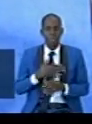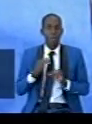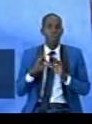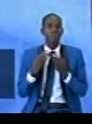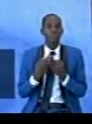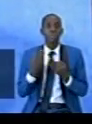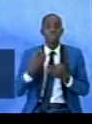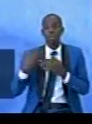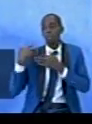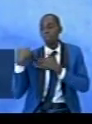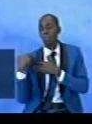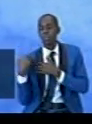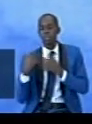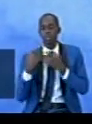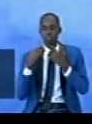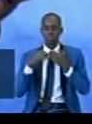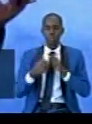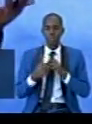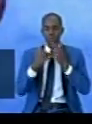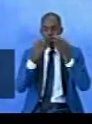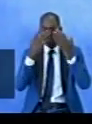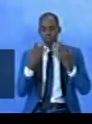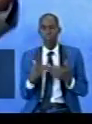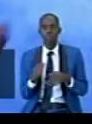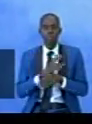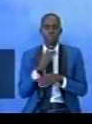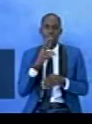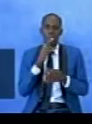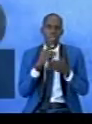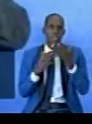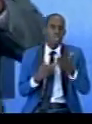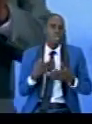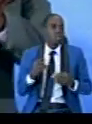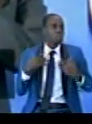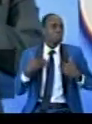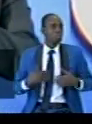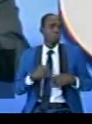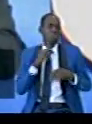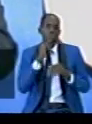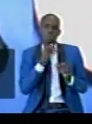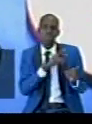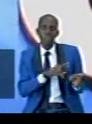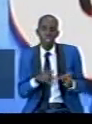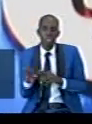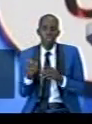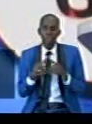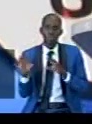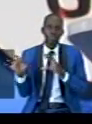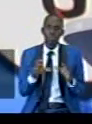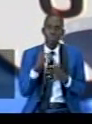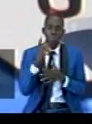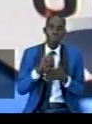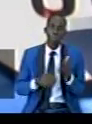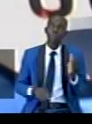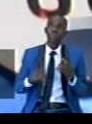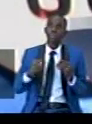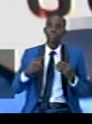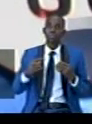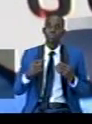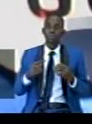are there, that the voice appears not ready to sing, but it says, I will